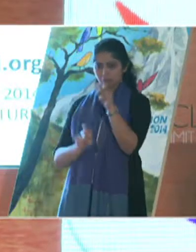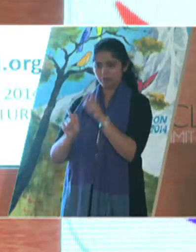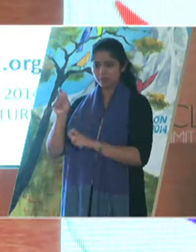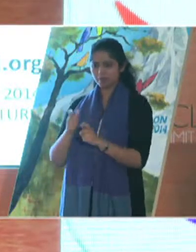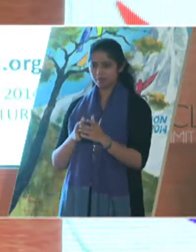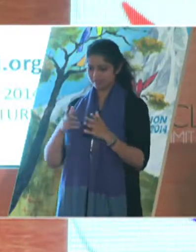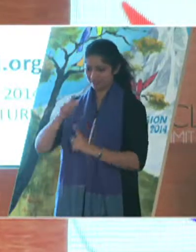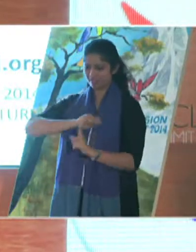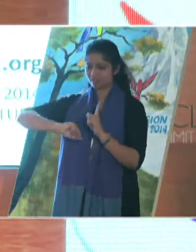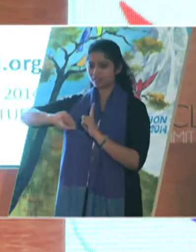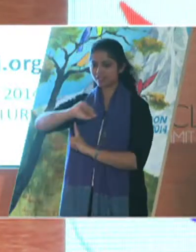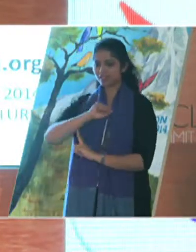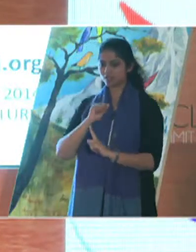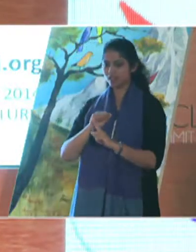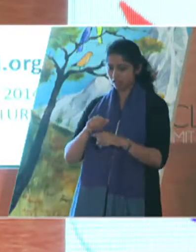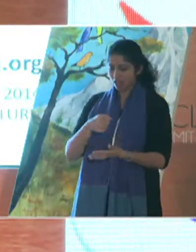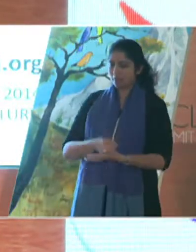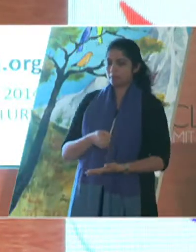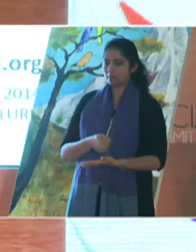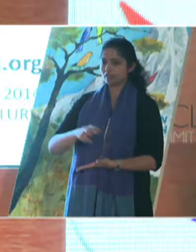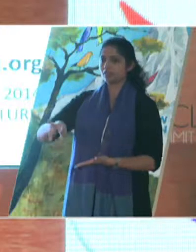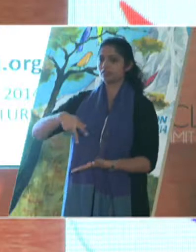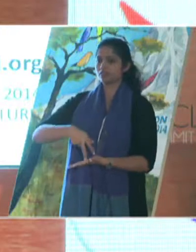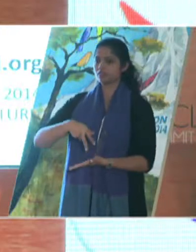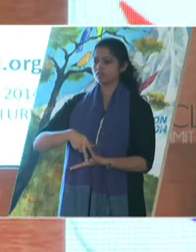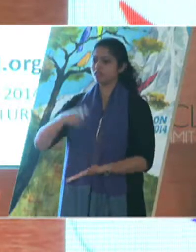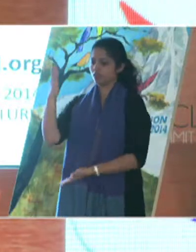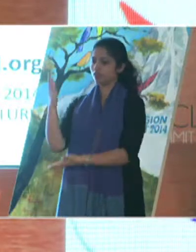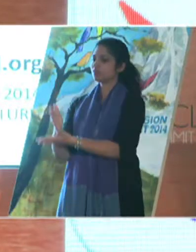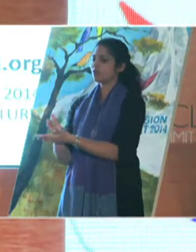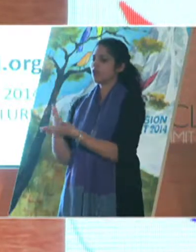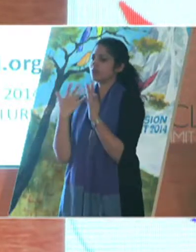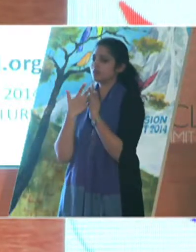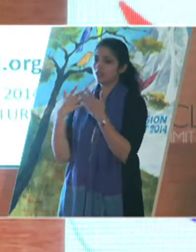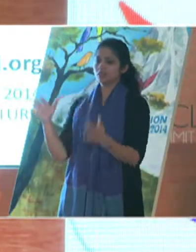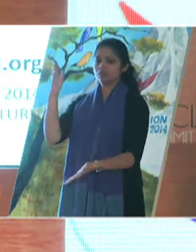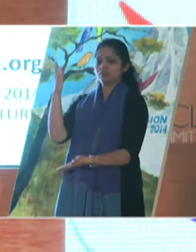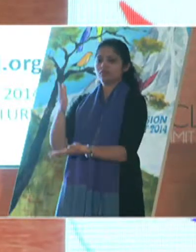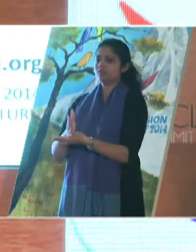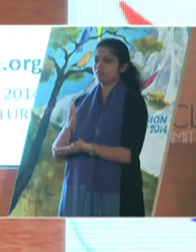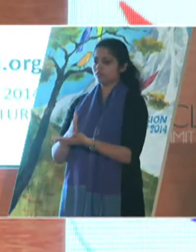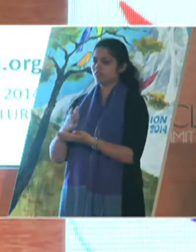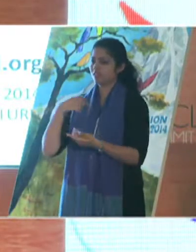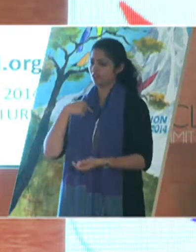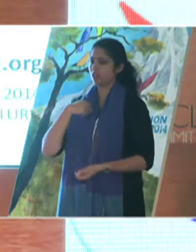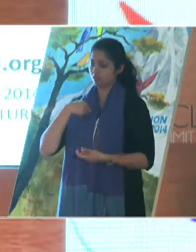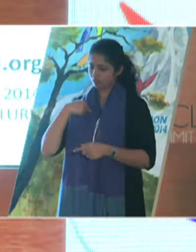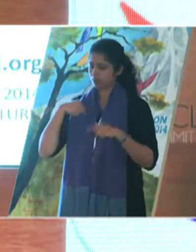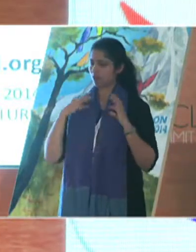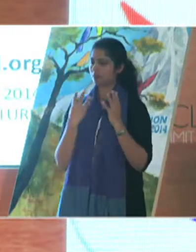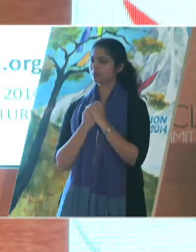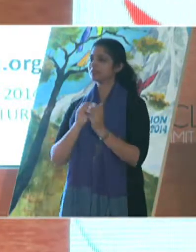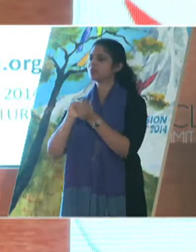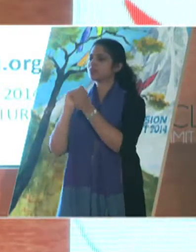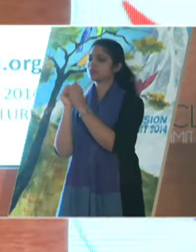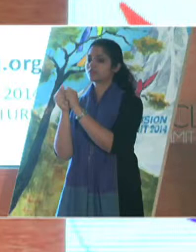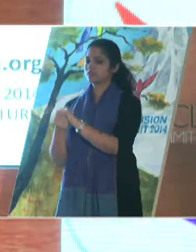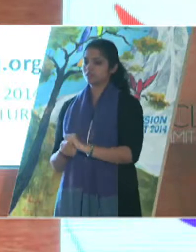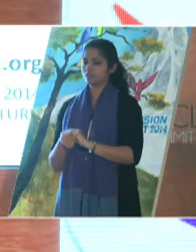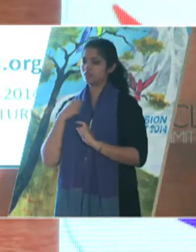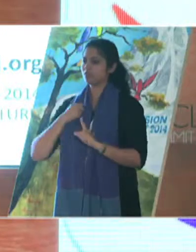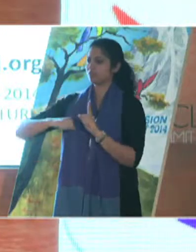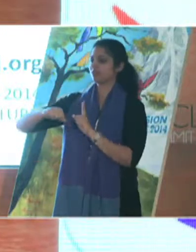fed up with the conditions, that stand up and say, and now stop. Now we've got to make a difference. That's called a Gandhi